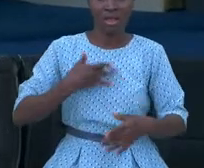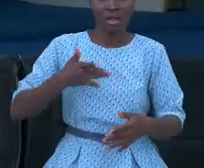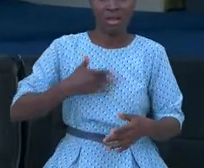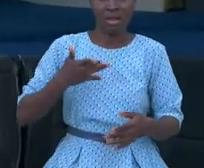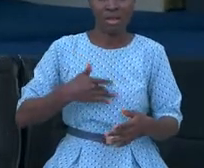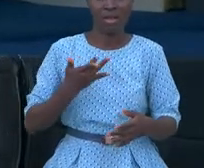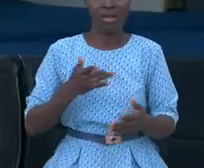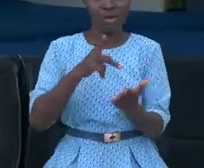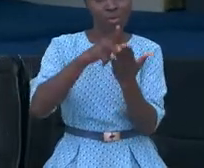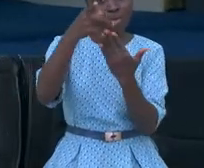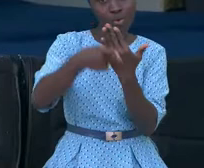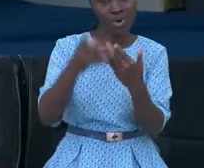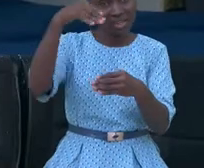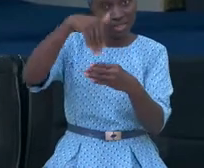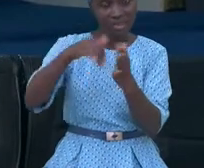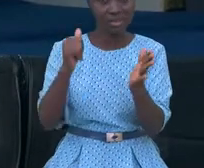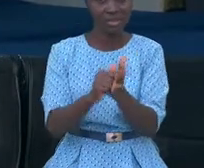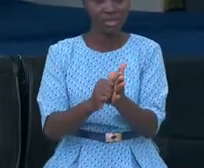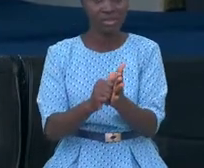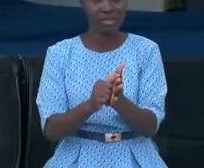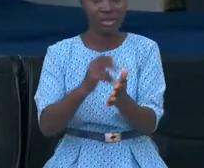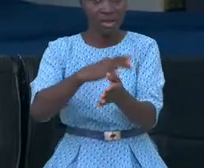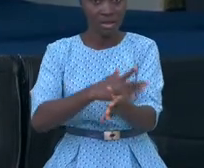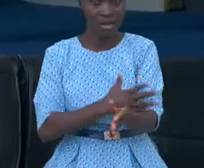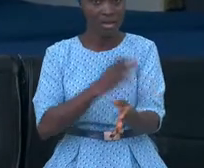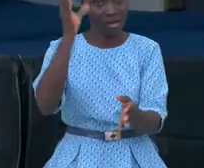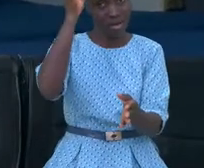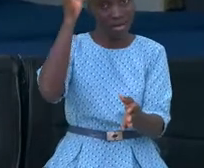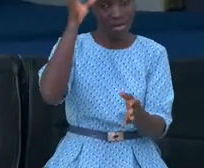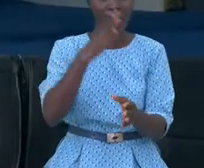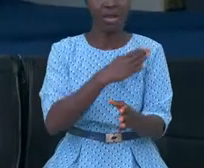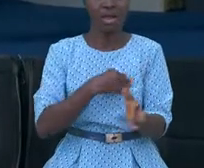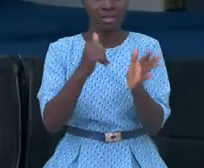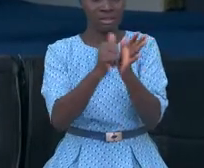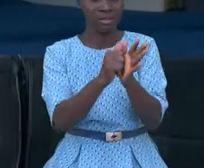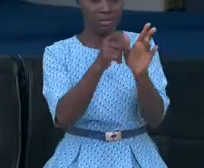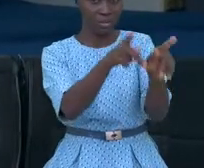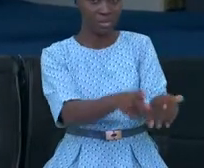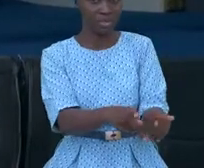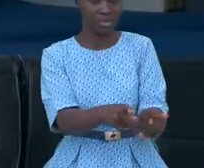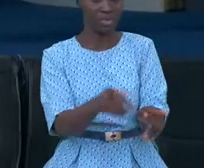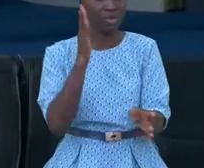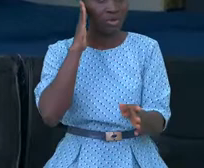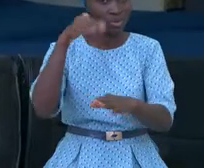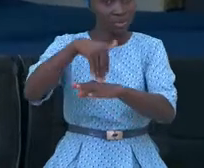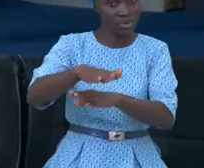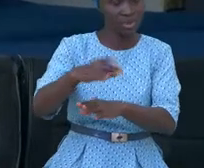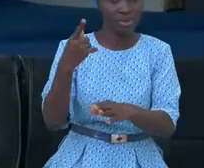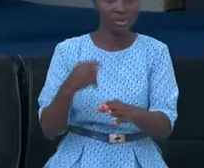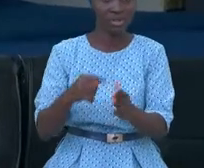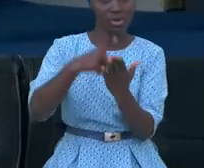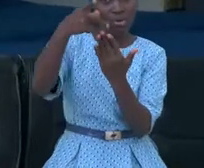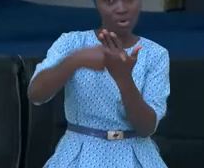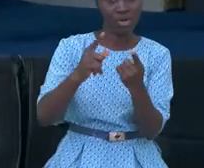uplifting a program, and the person is going to send the programs to you. He said, it's in